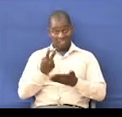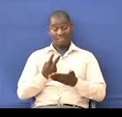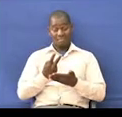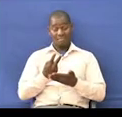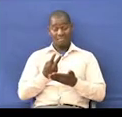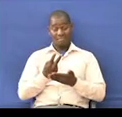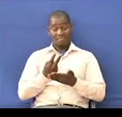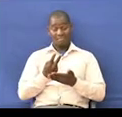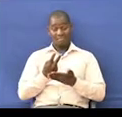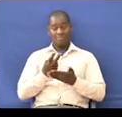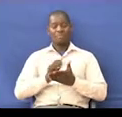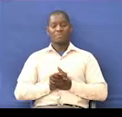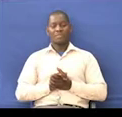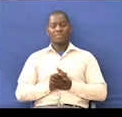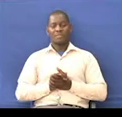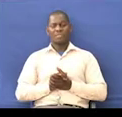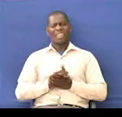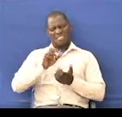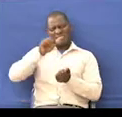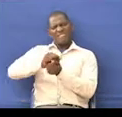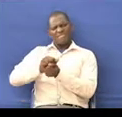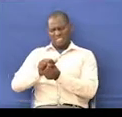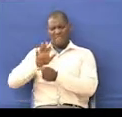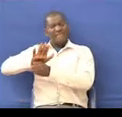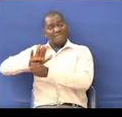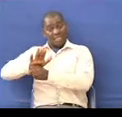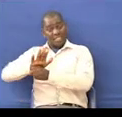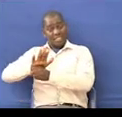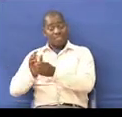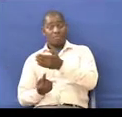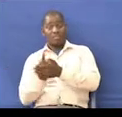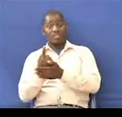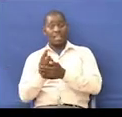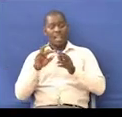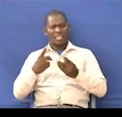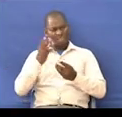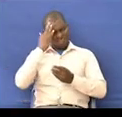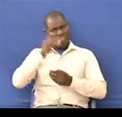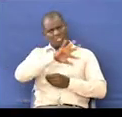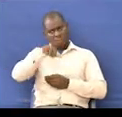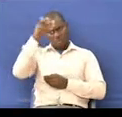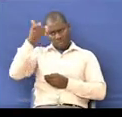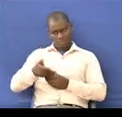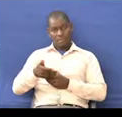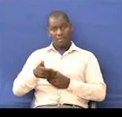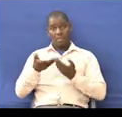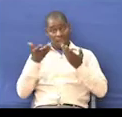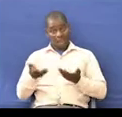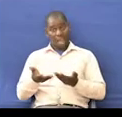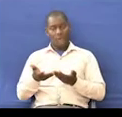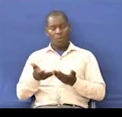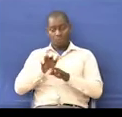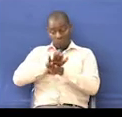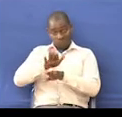etc., etc. We saw several kinds of the effects, but I mentioned a few of them. We saw this one. Now I am going to